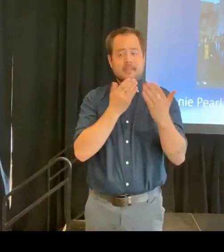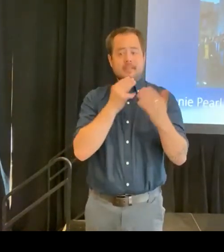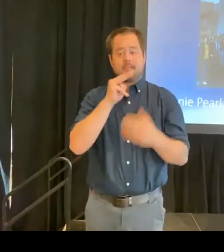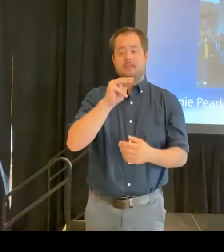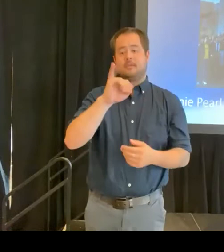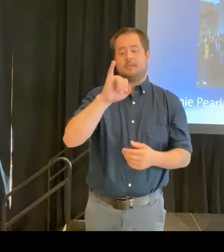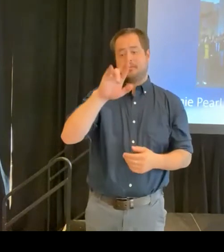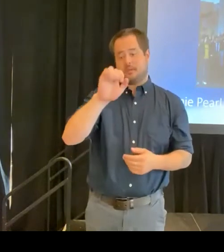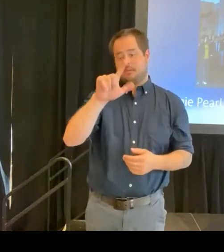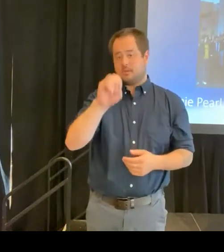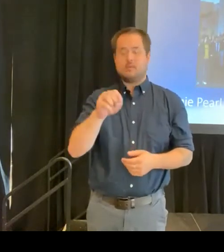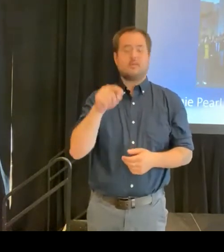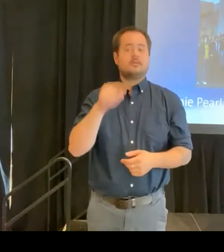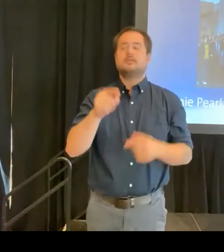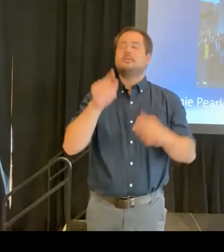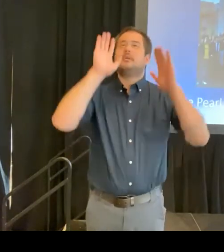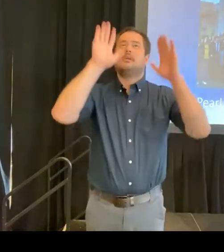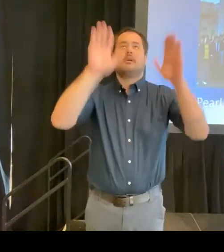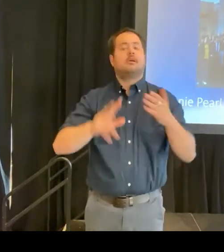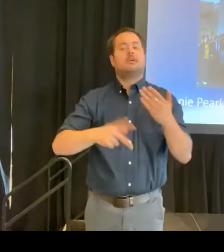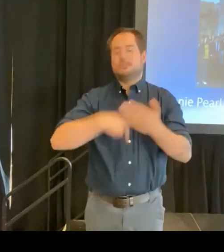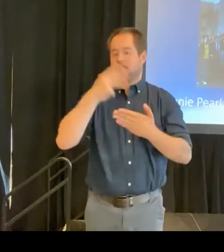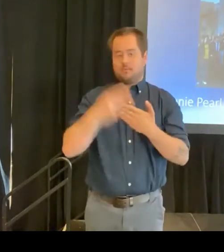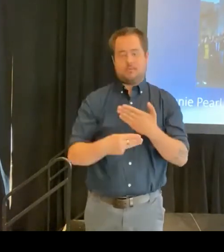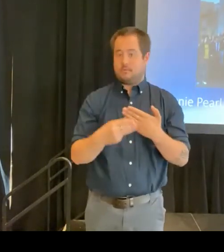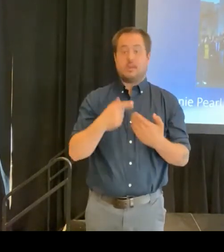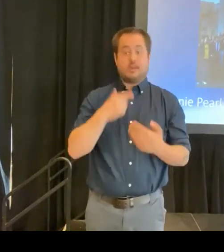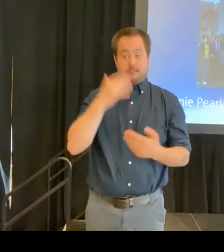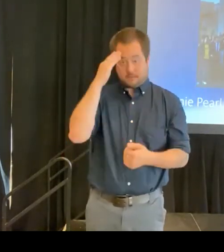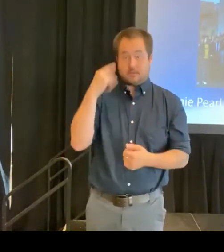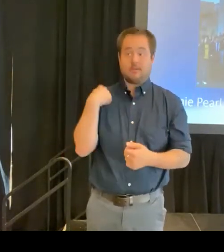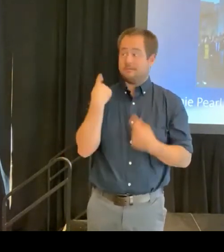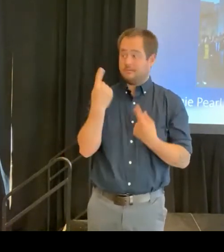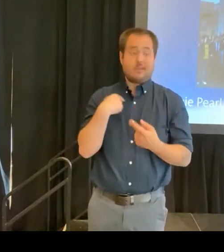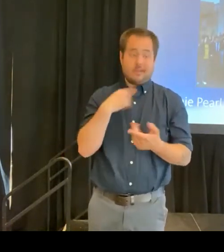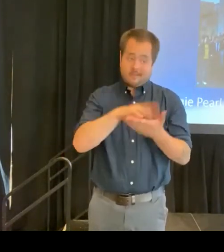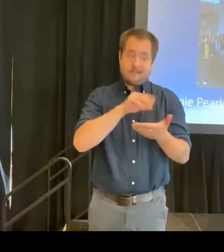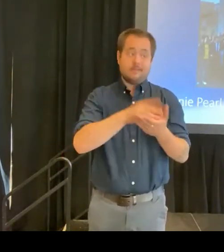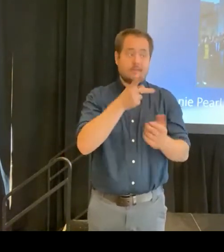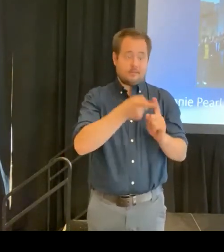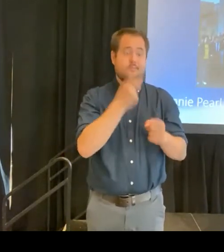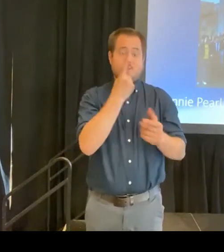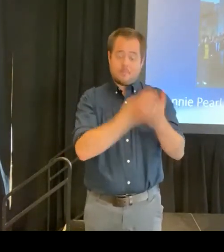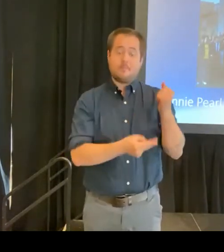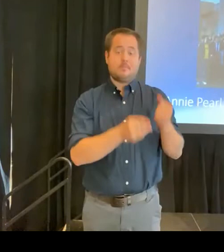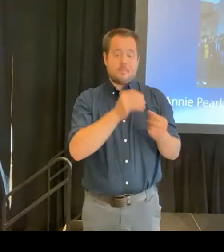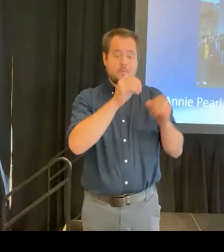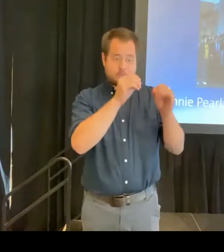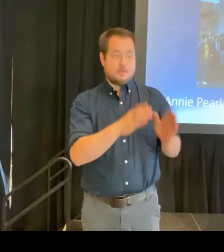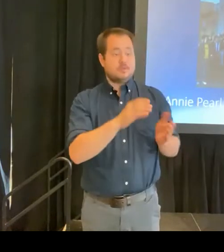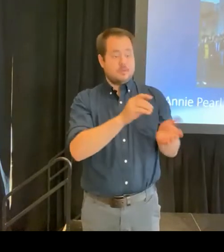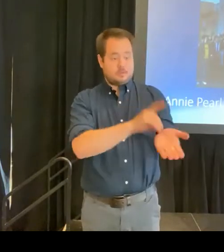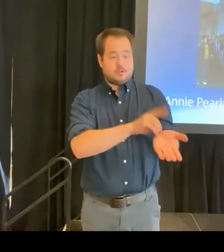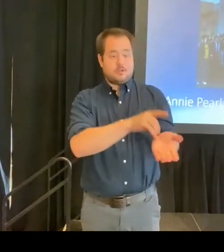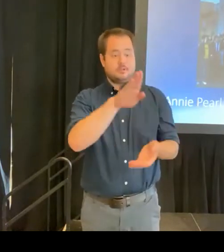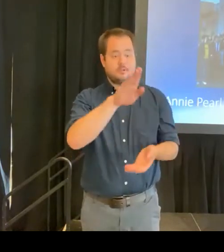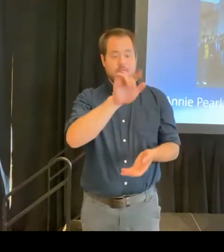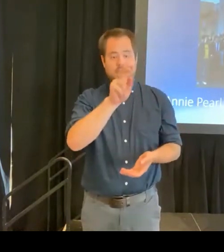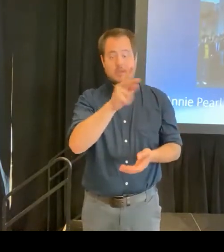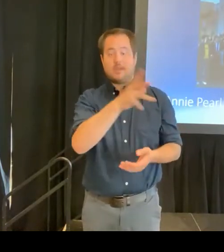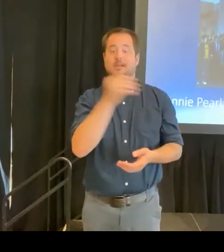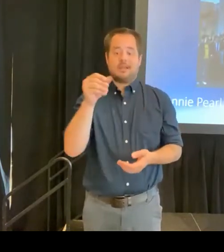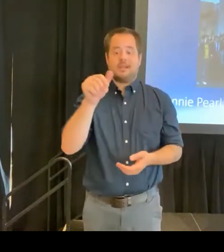Such a wonderful program. I know I learned a lot from both Dr. Block as well as Annie Pearl